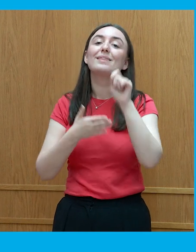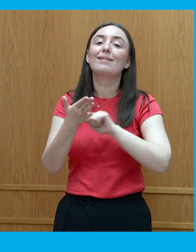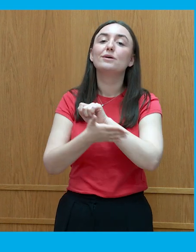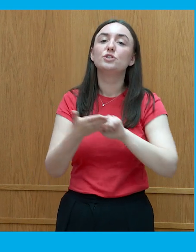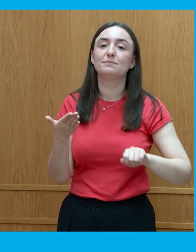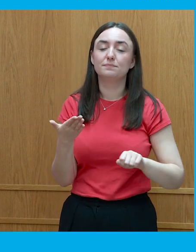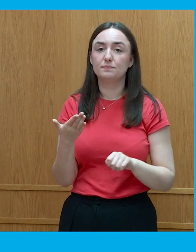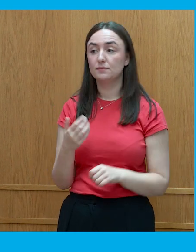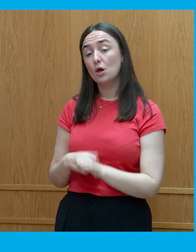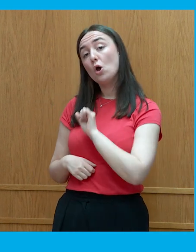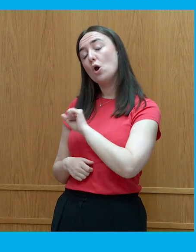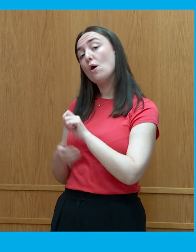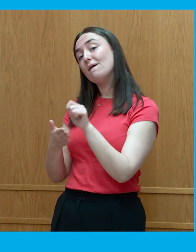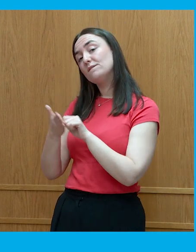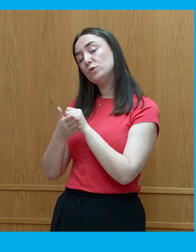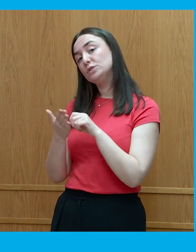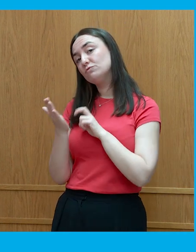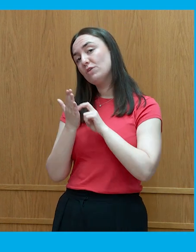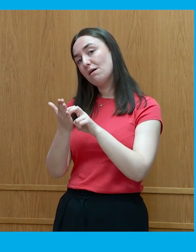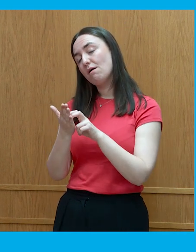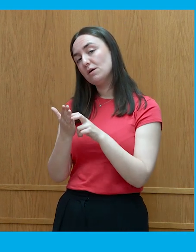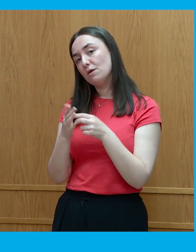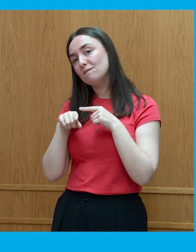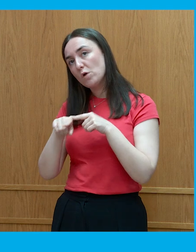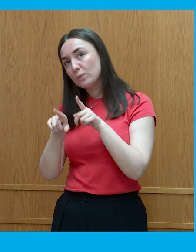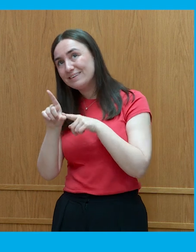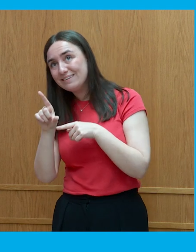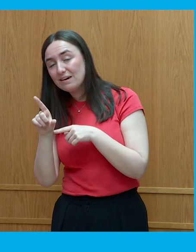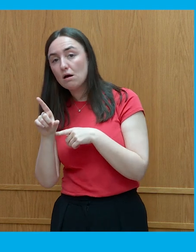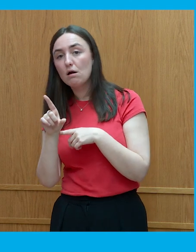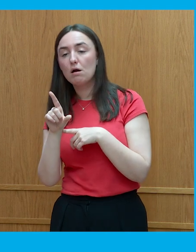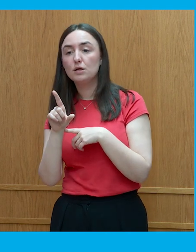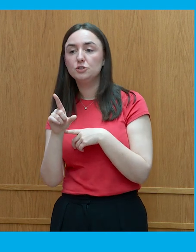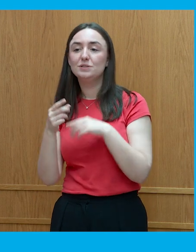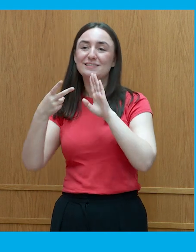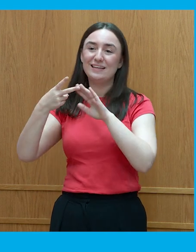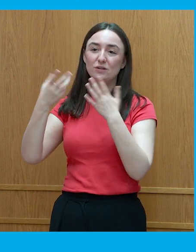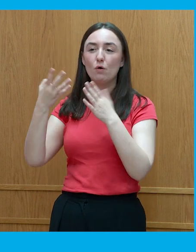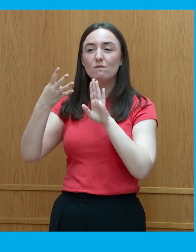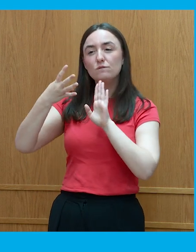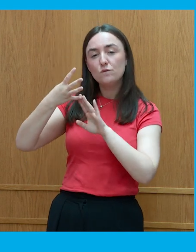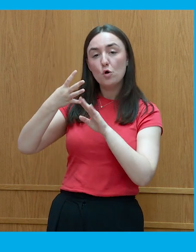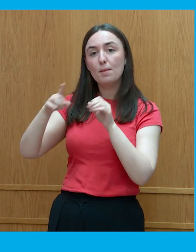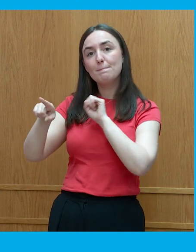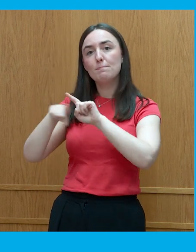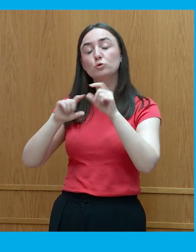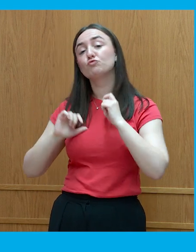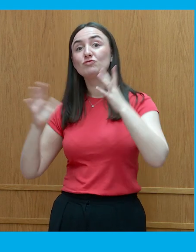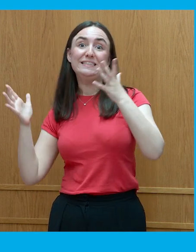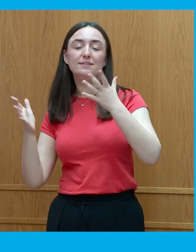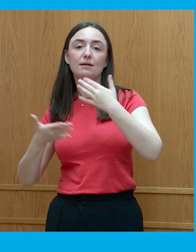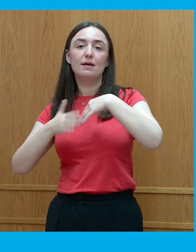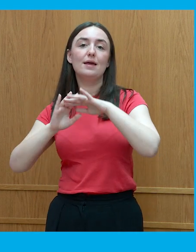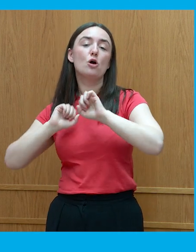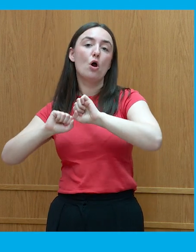Her voting record is, depending on the year, the second or the fourth most liberal in the Senate. So they have plenty